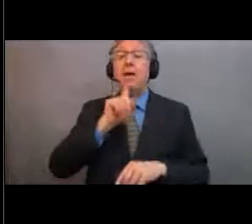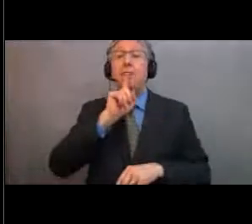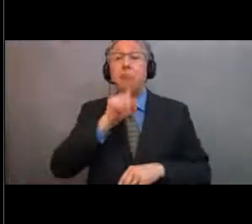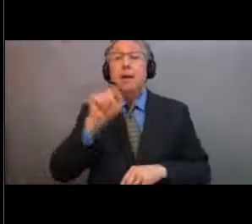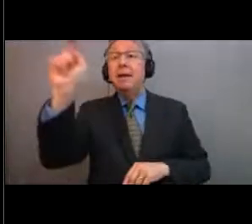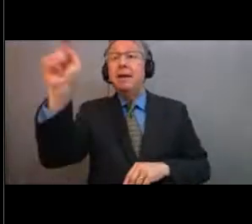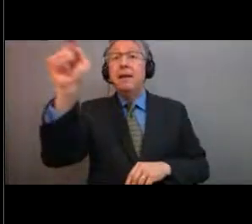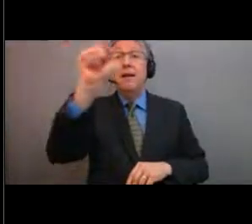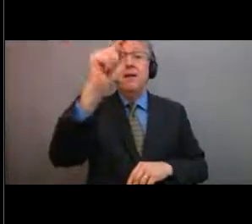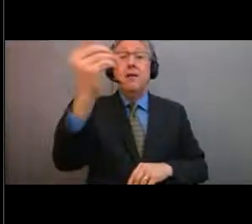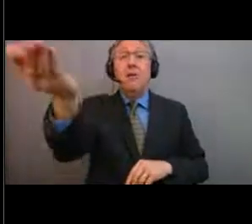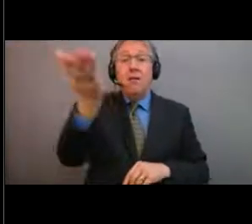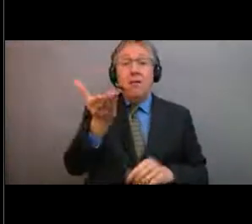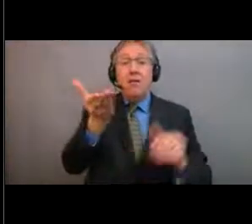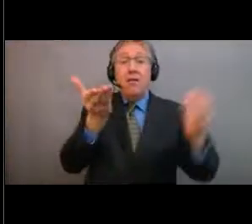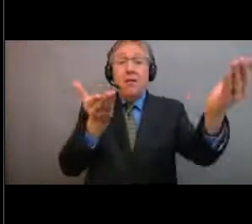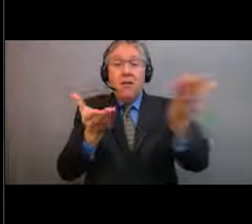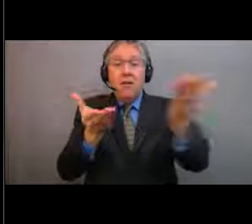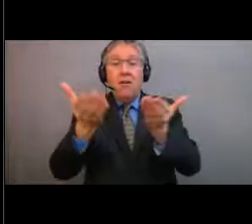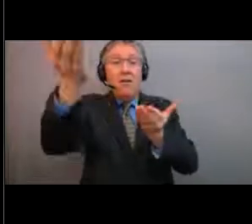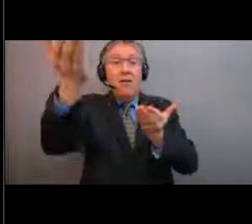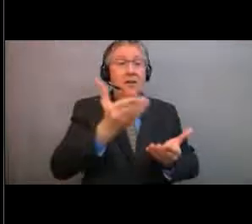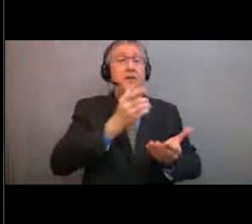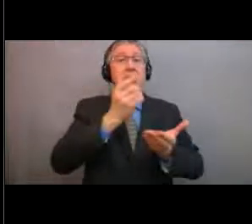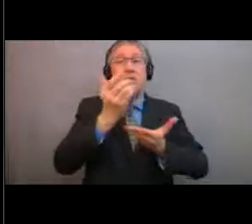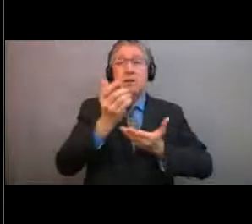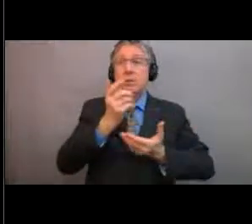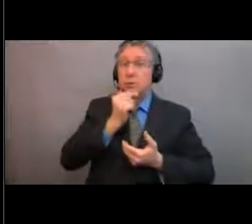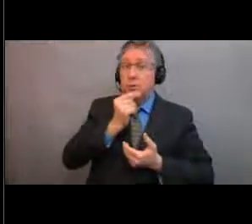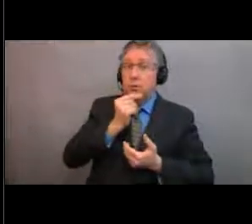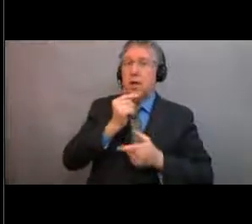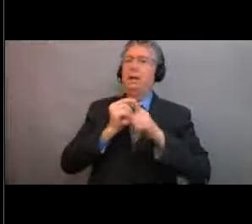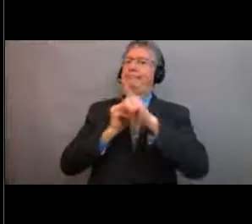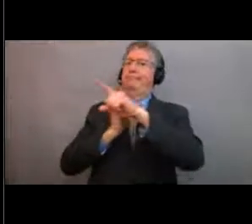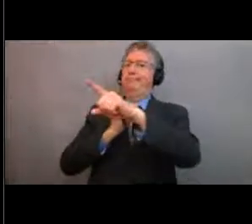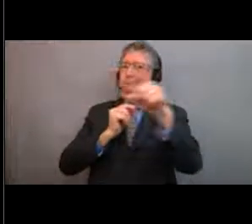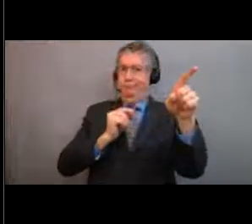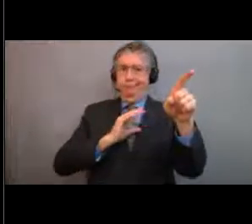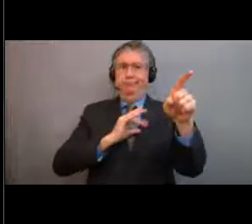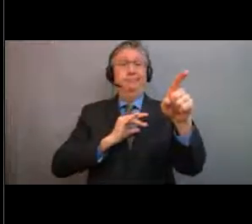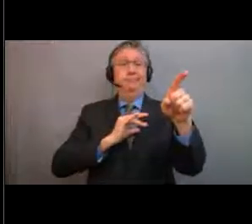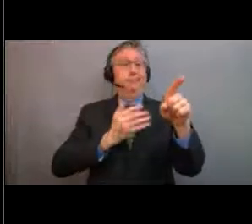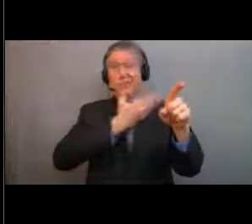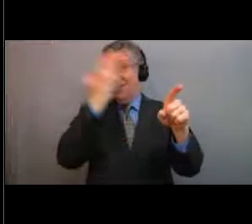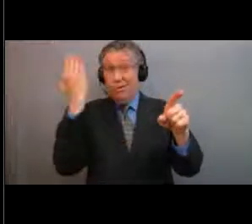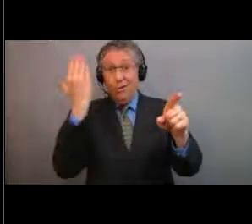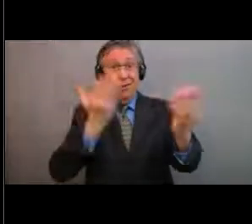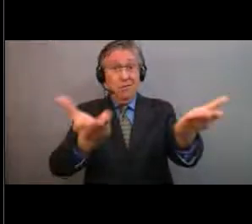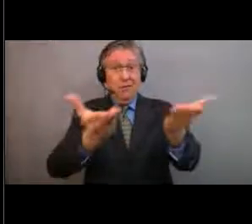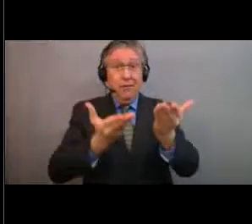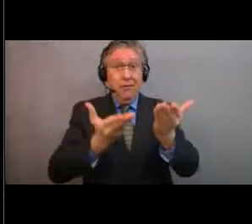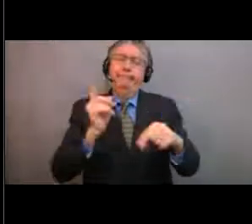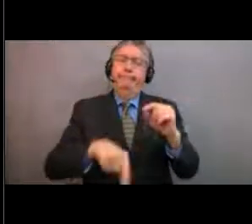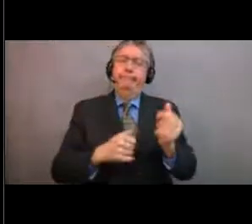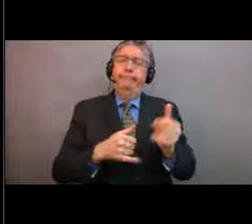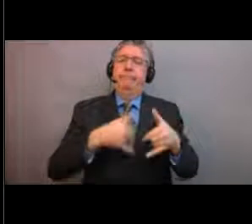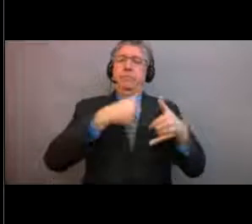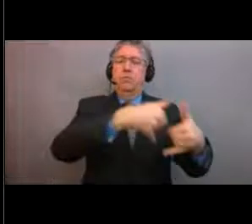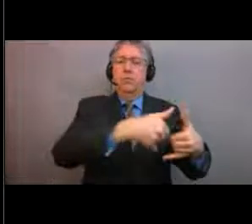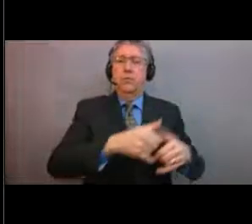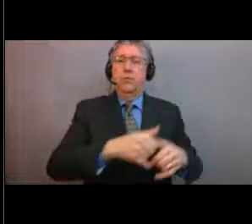no opportunity to recognize awardees. I want to thank also the authors of the many papers, the 32 papers, times